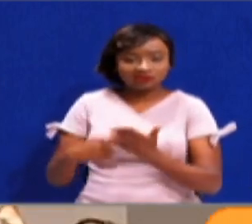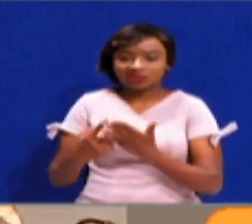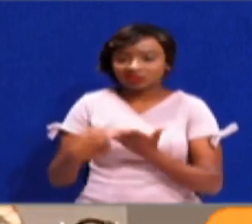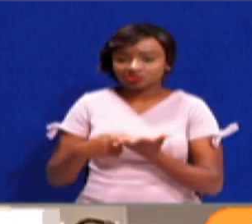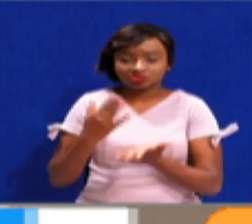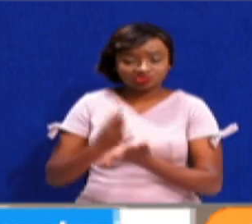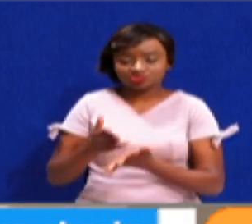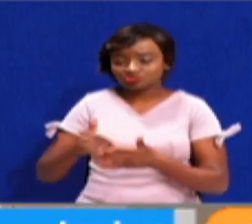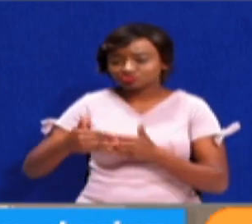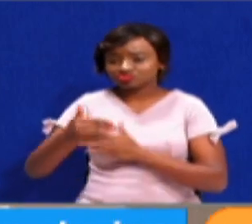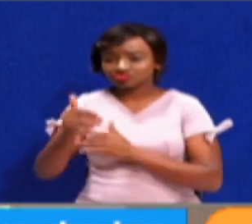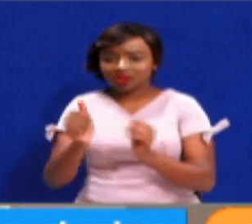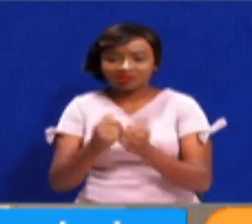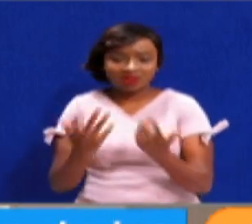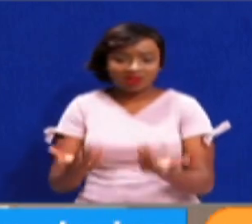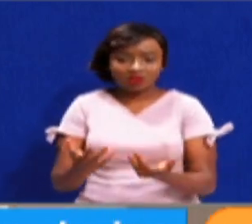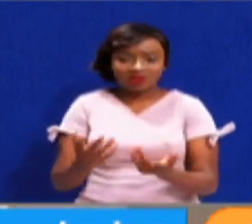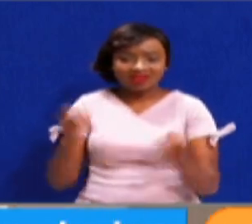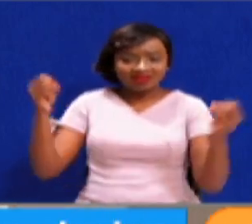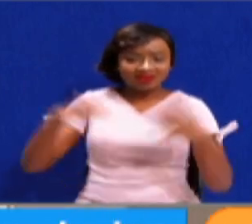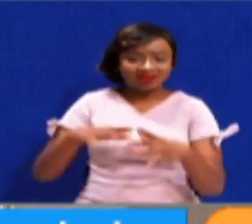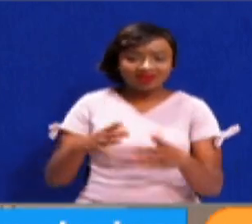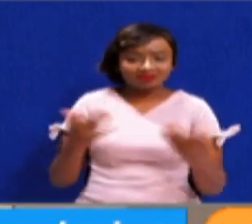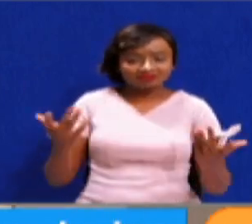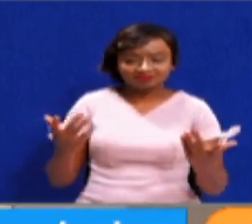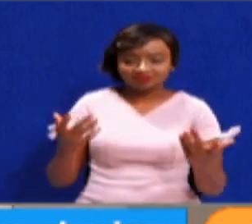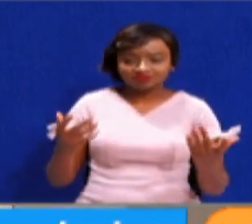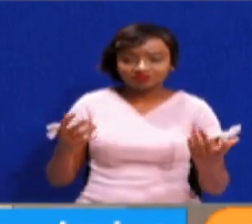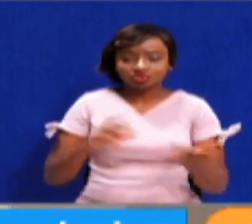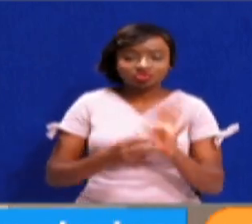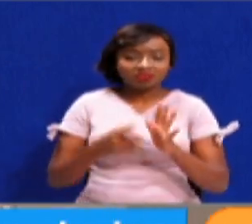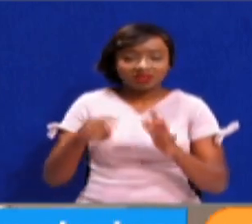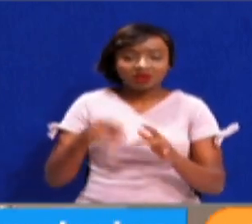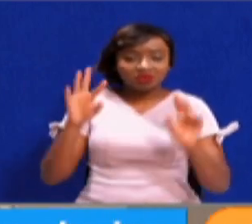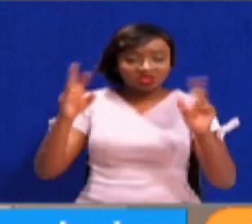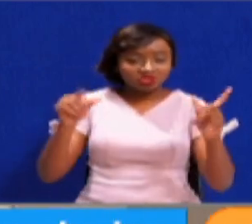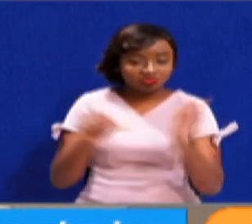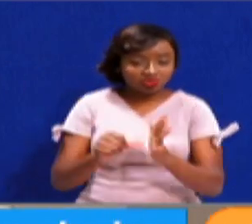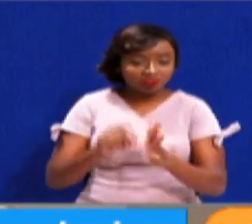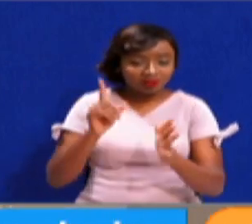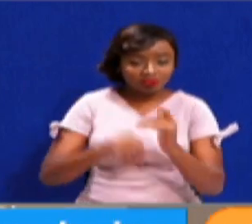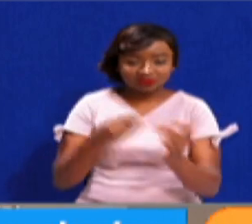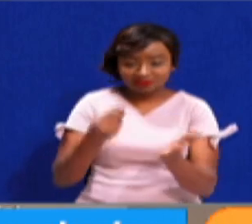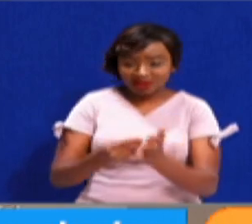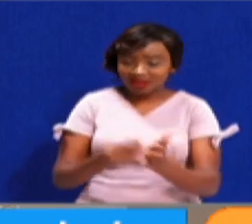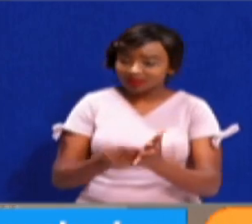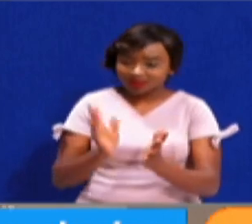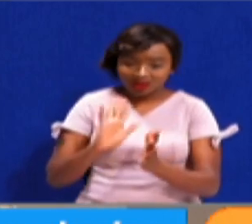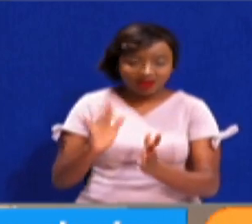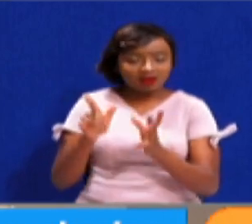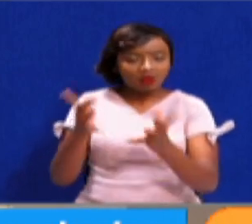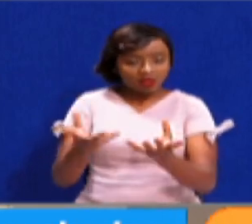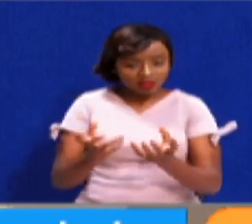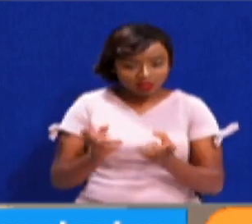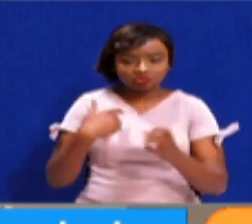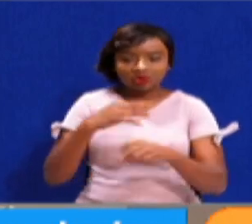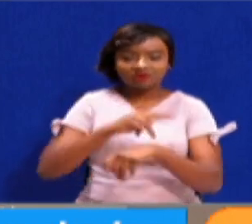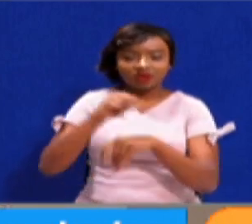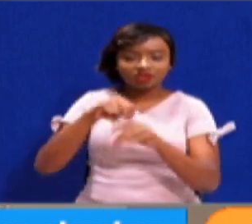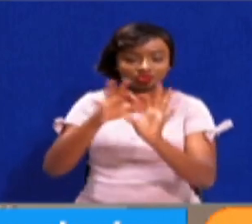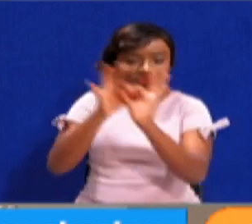not to be going the right direction. And maybe it's not longer an issue about money. It's about national unity. And I think he needs to take a